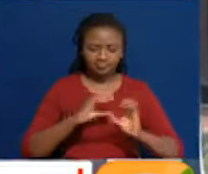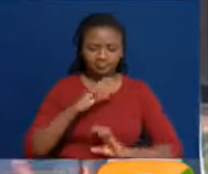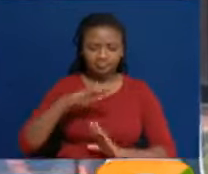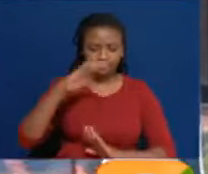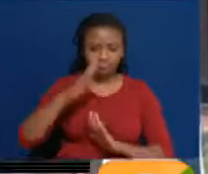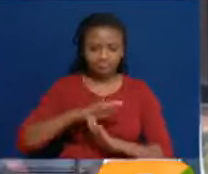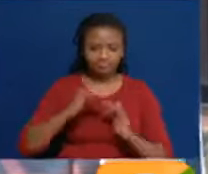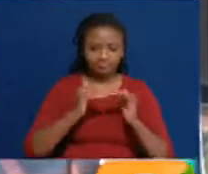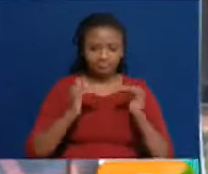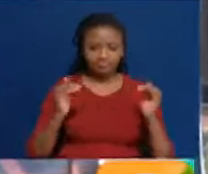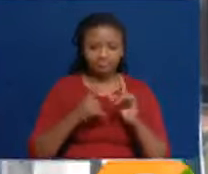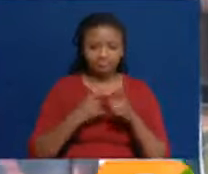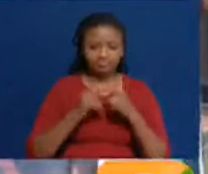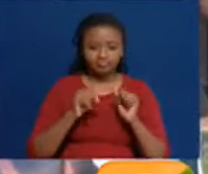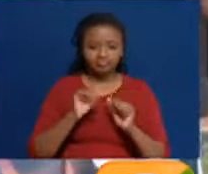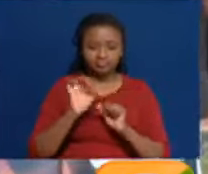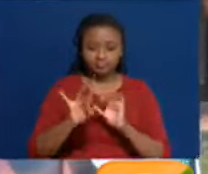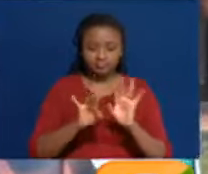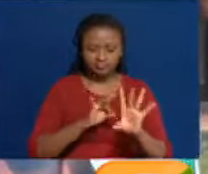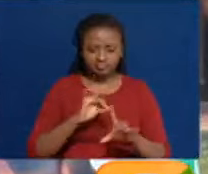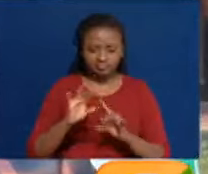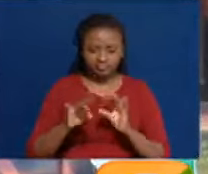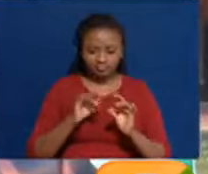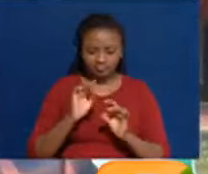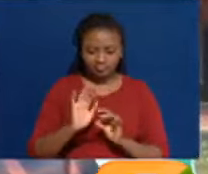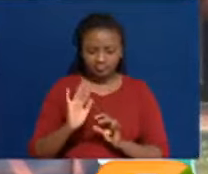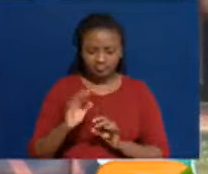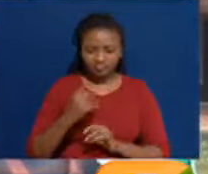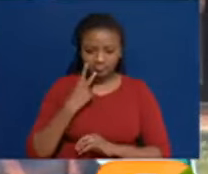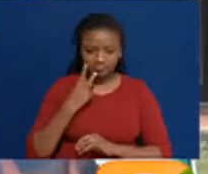that a club can choose from this pool of 200 coaches